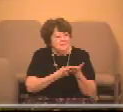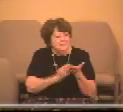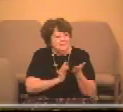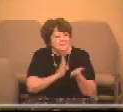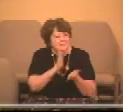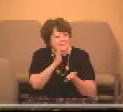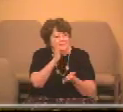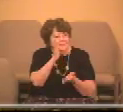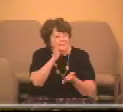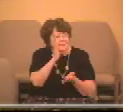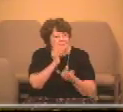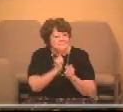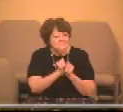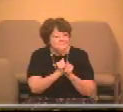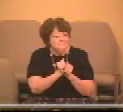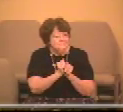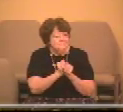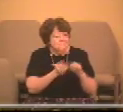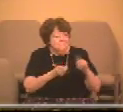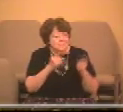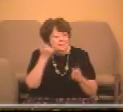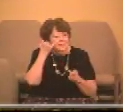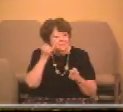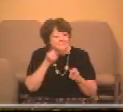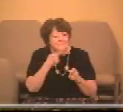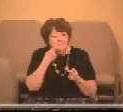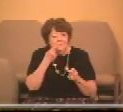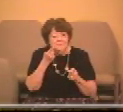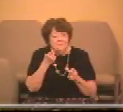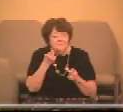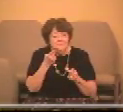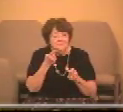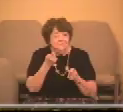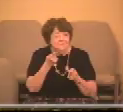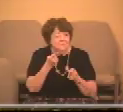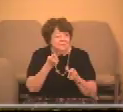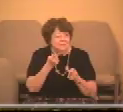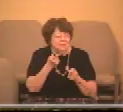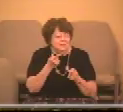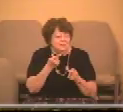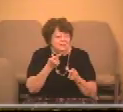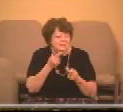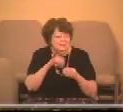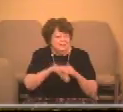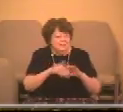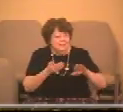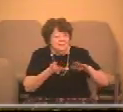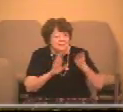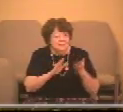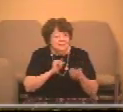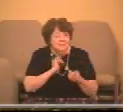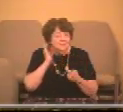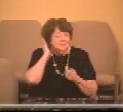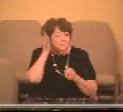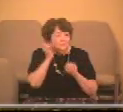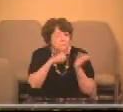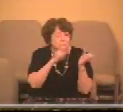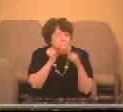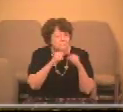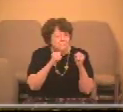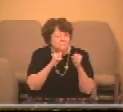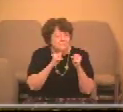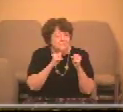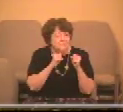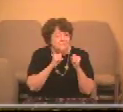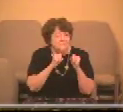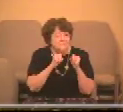straight up, as if to say, even in death, I will fight to